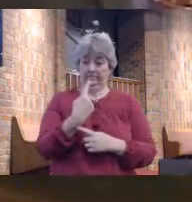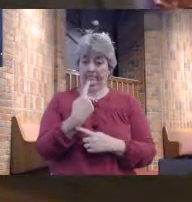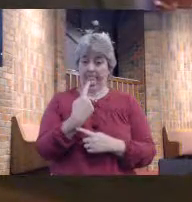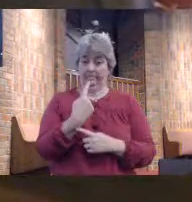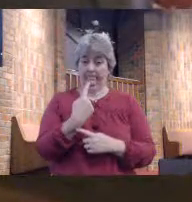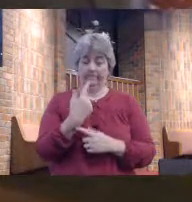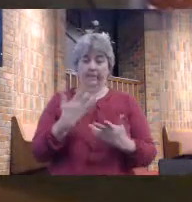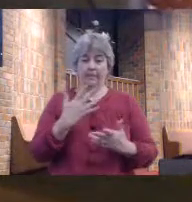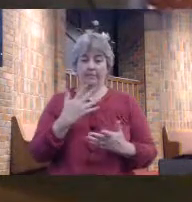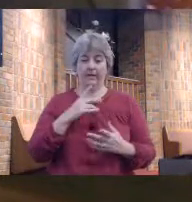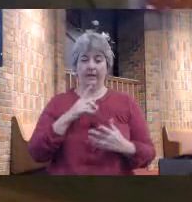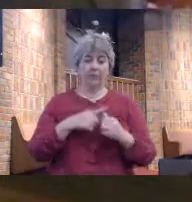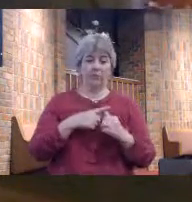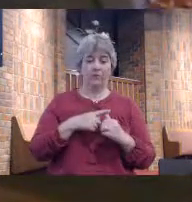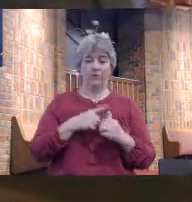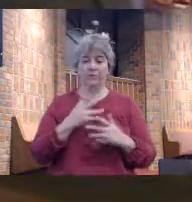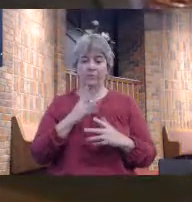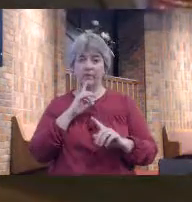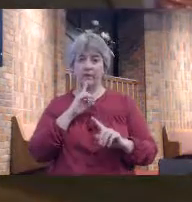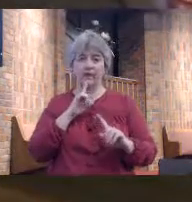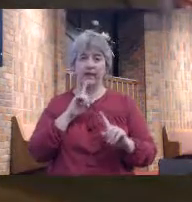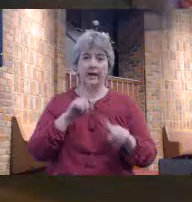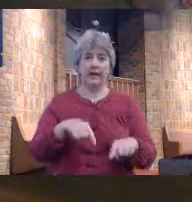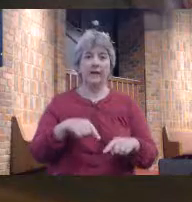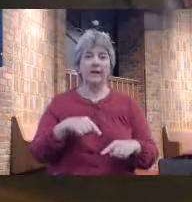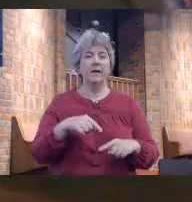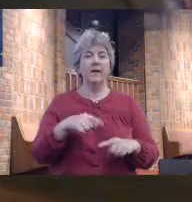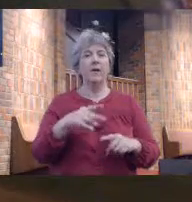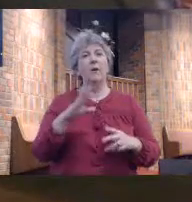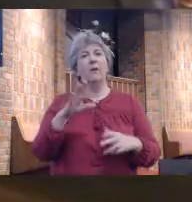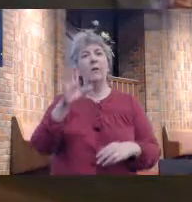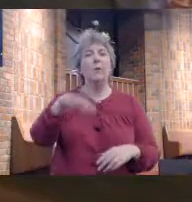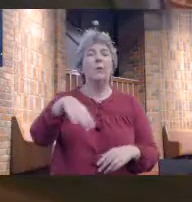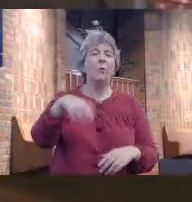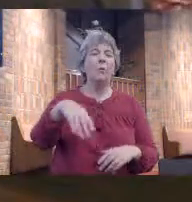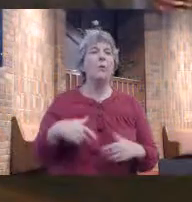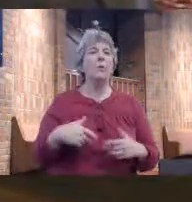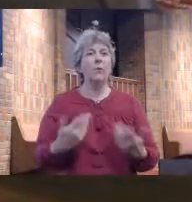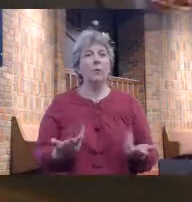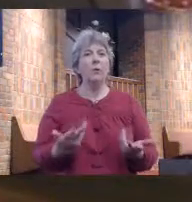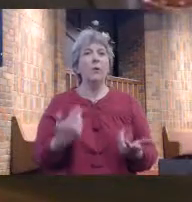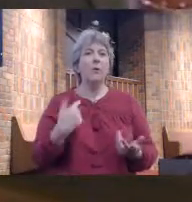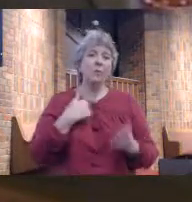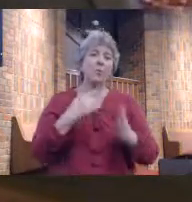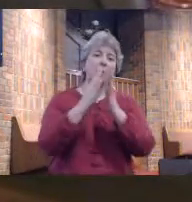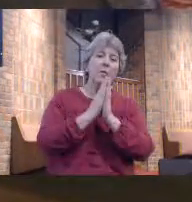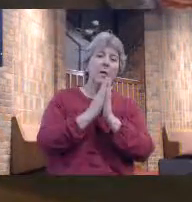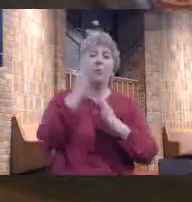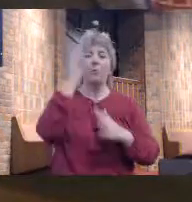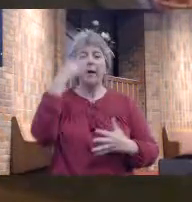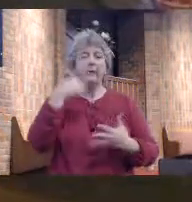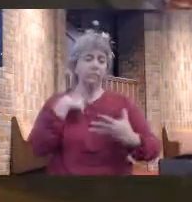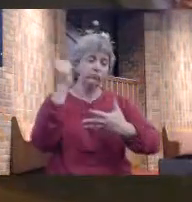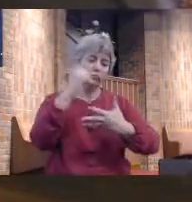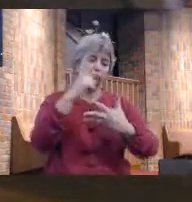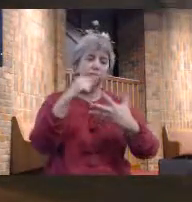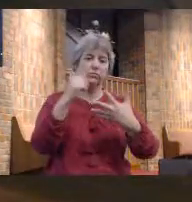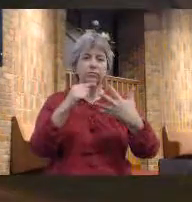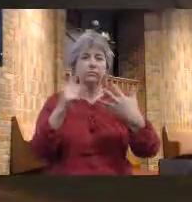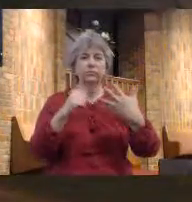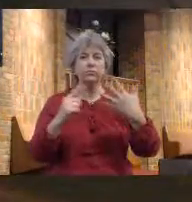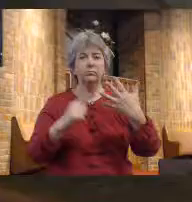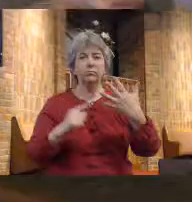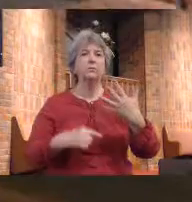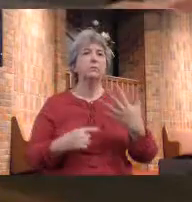might first fall to a common explanation of why we do certain things. And